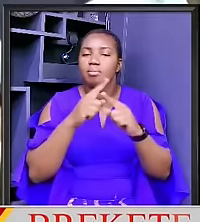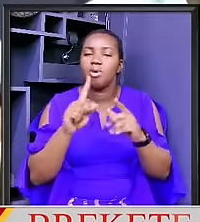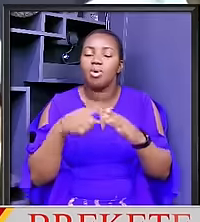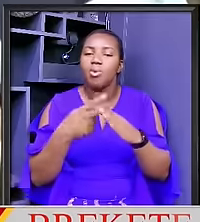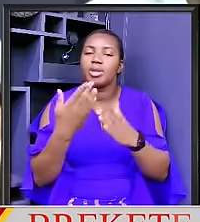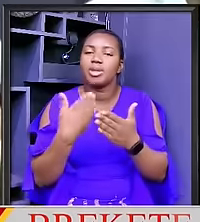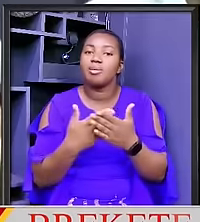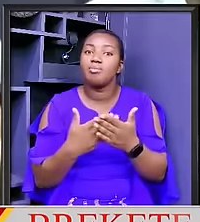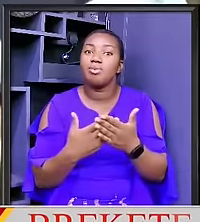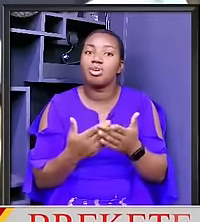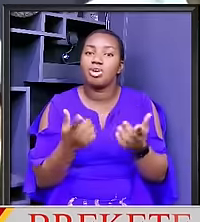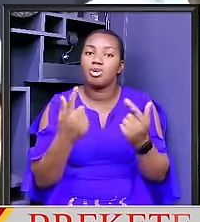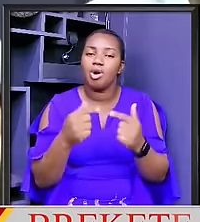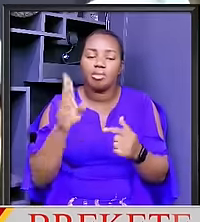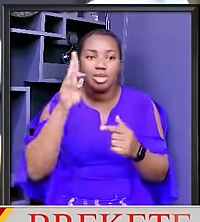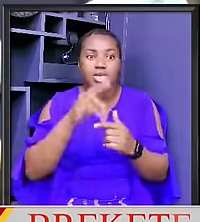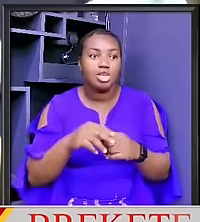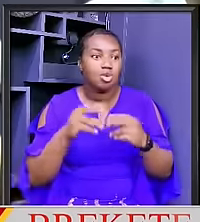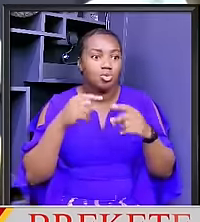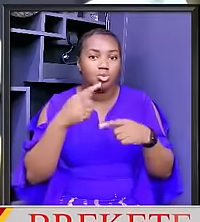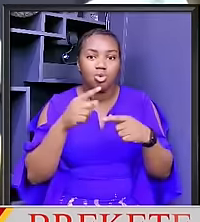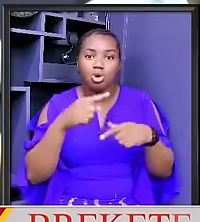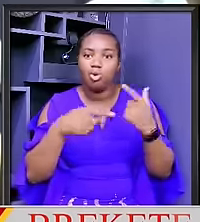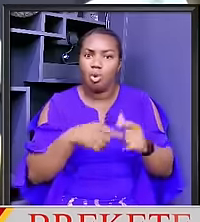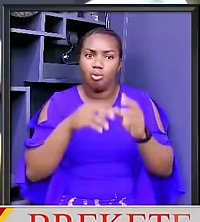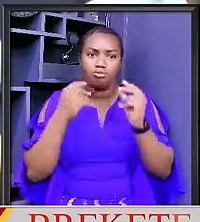money come, I match go meet